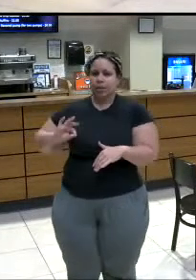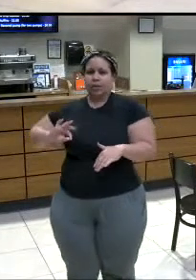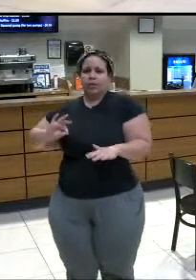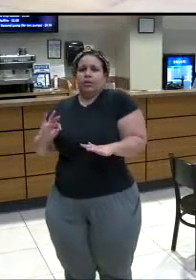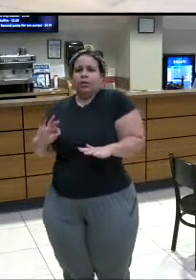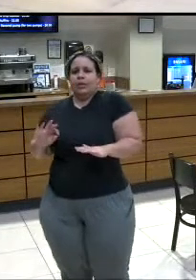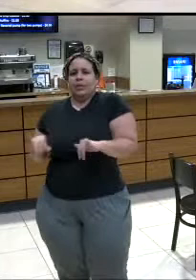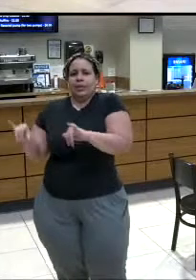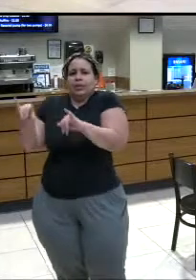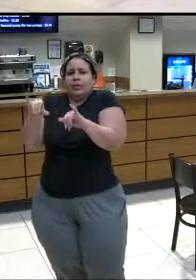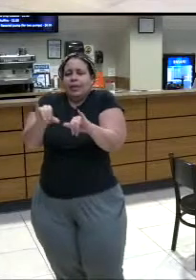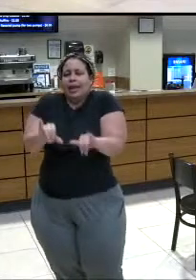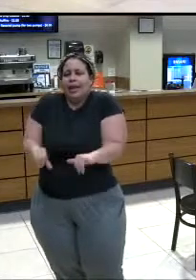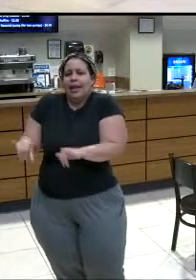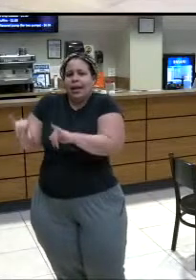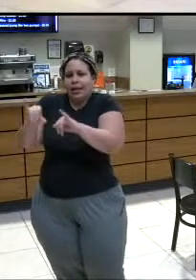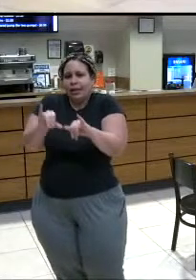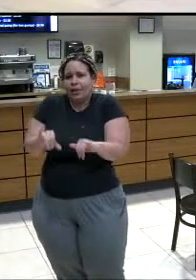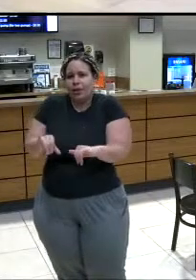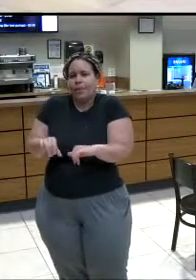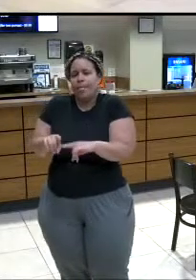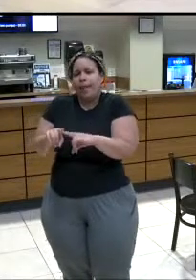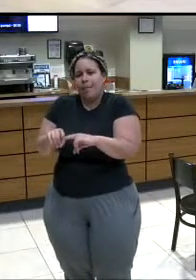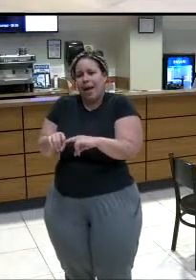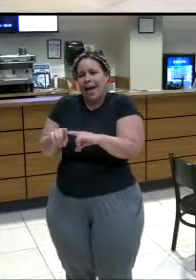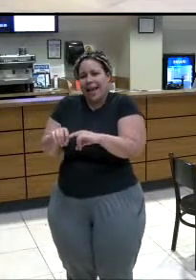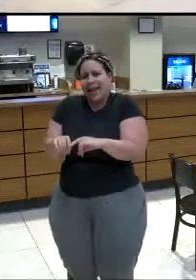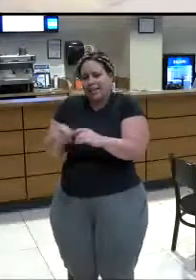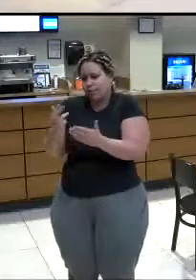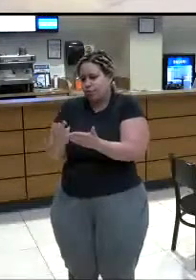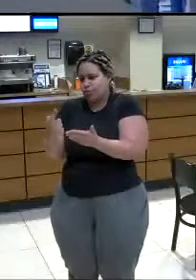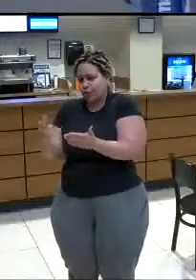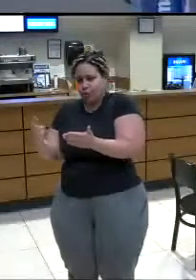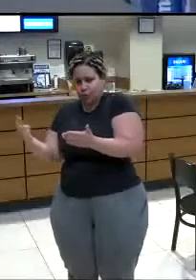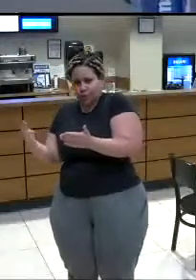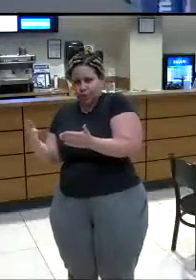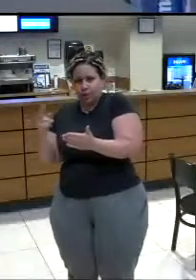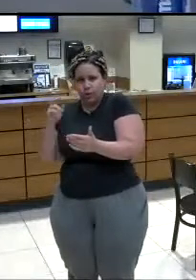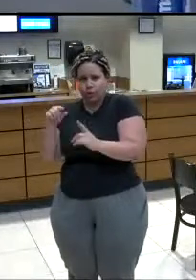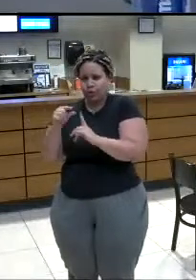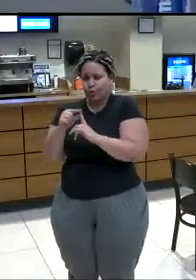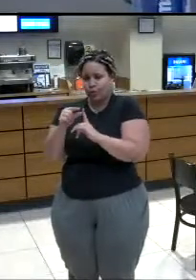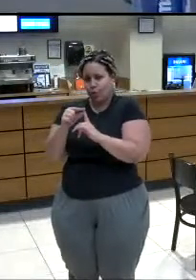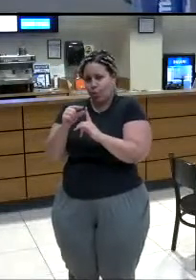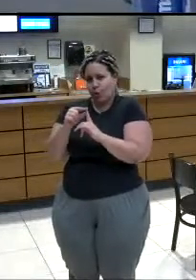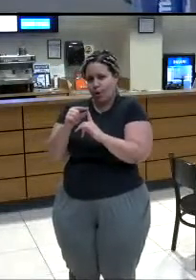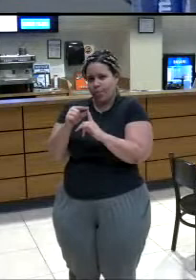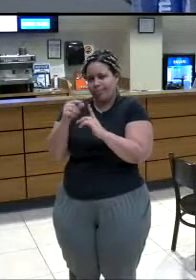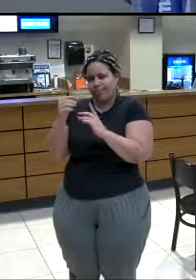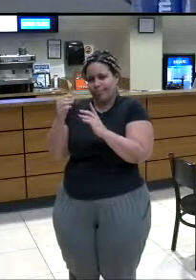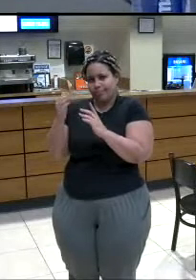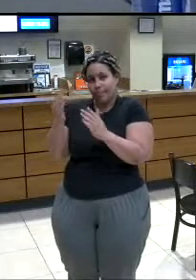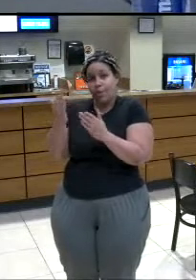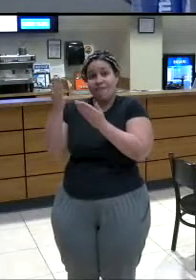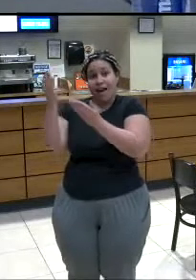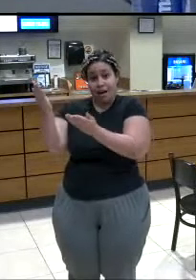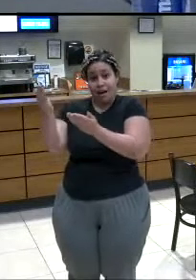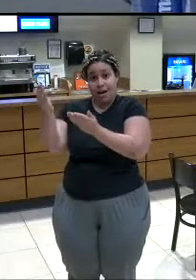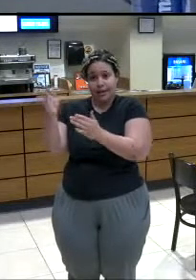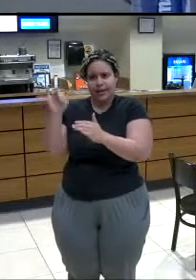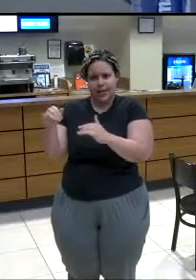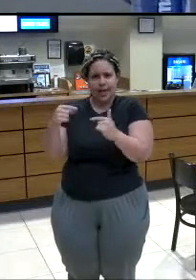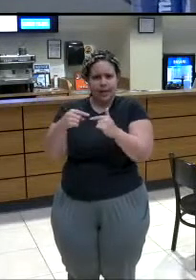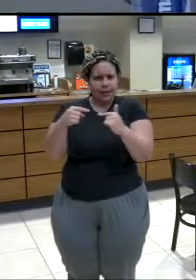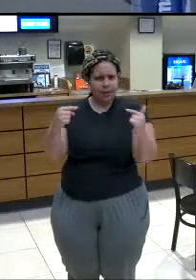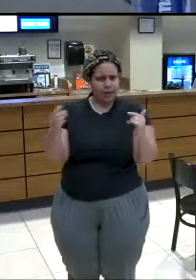curriculum resources? And when you say provide, is this substantially different than what